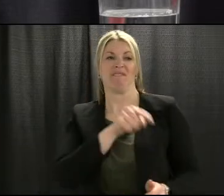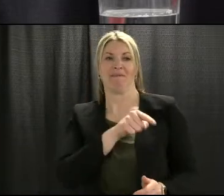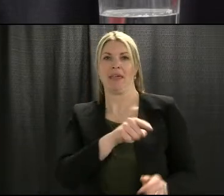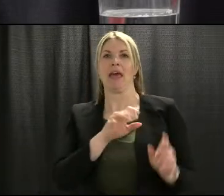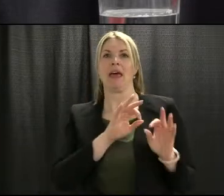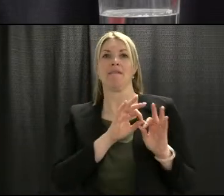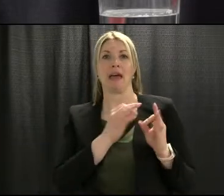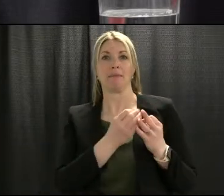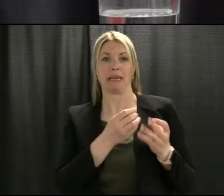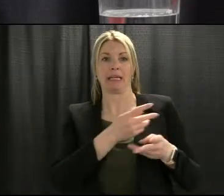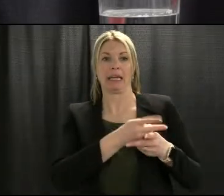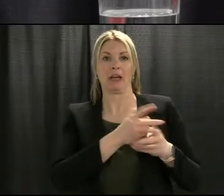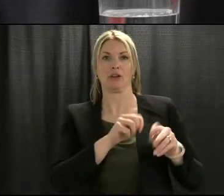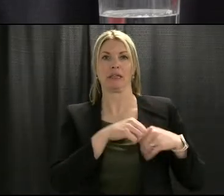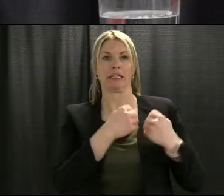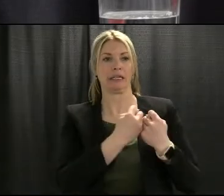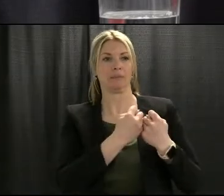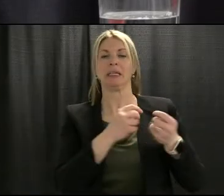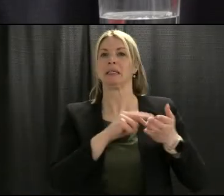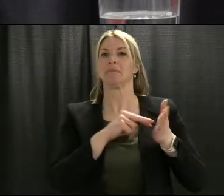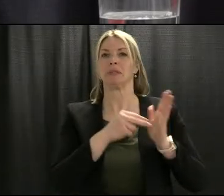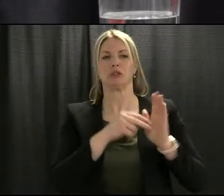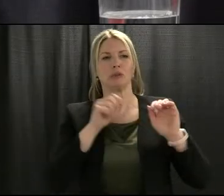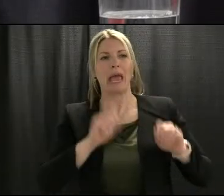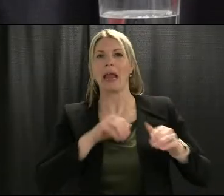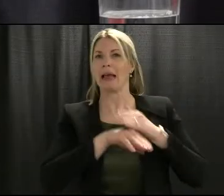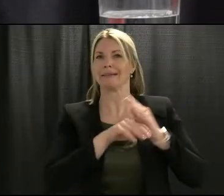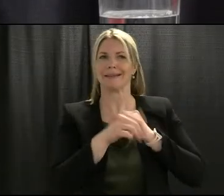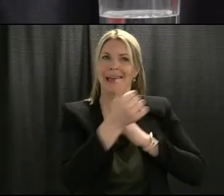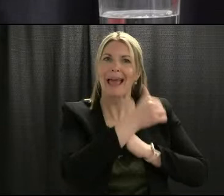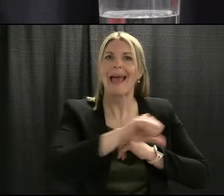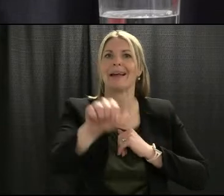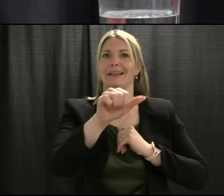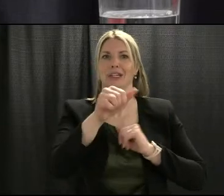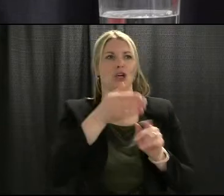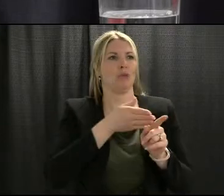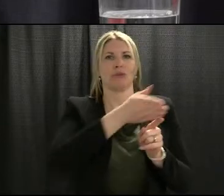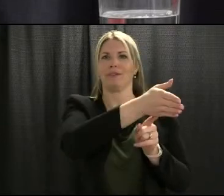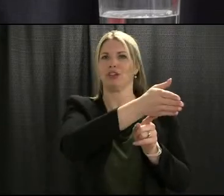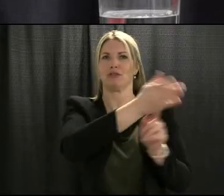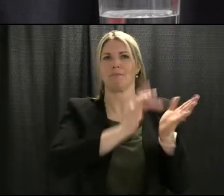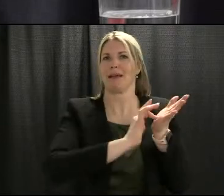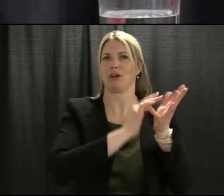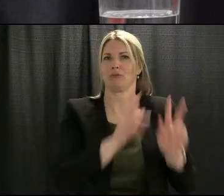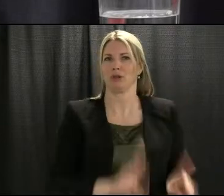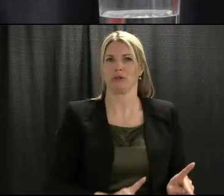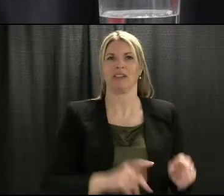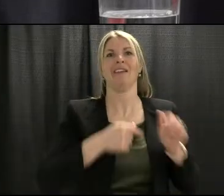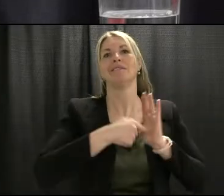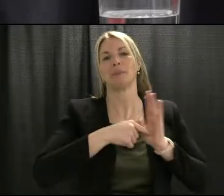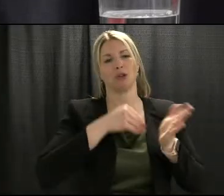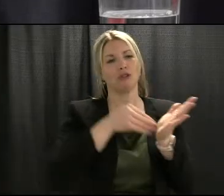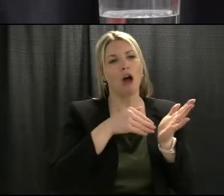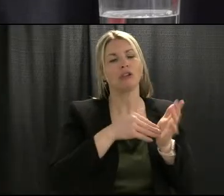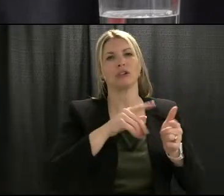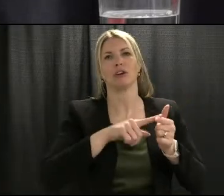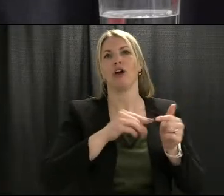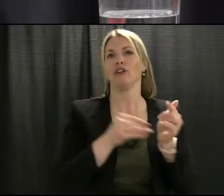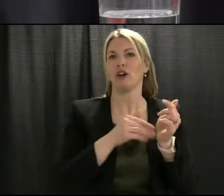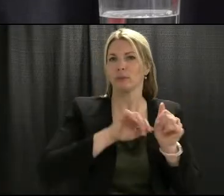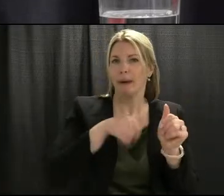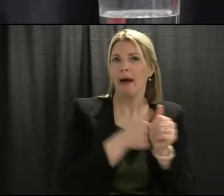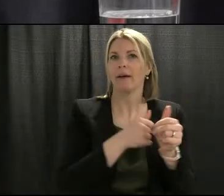to multiple healthcare professionals. This could include family physicians, nurse practitioners,